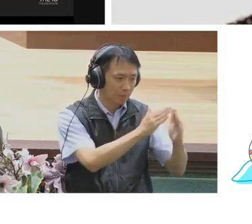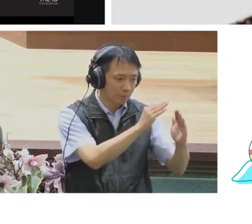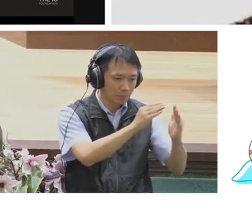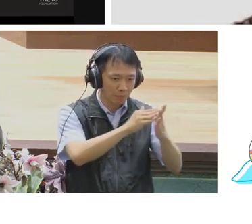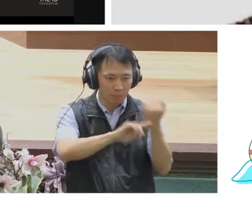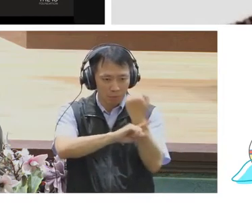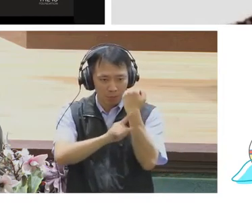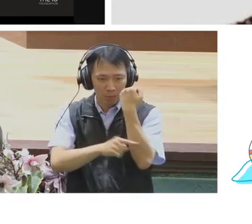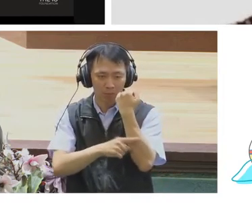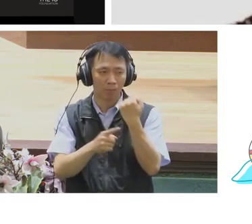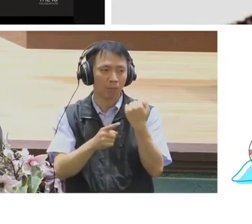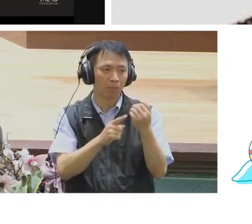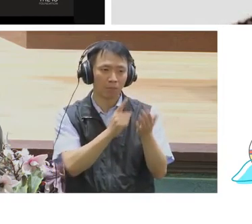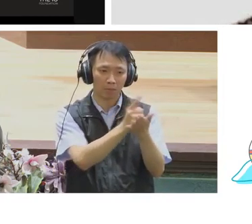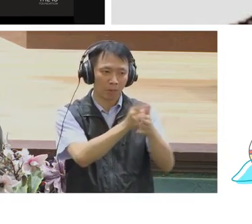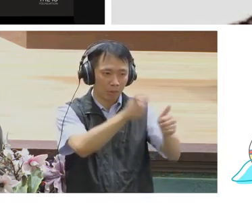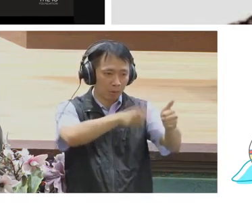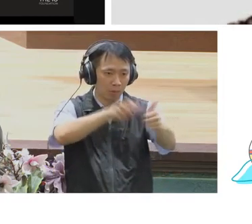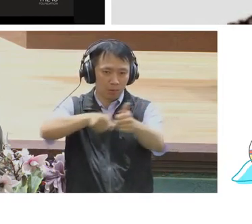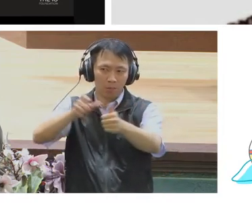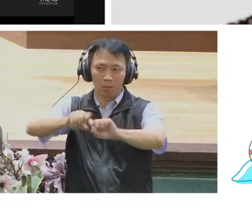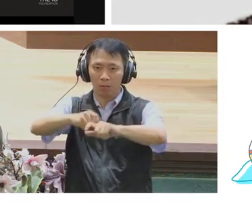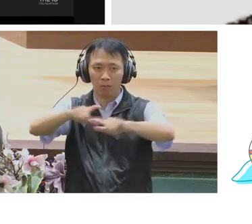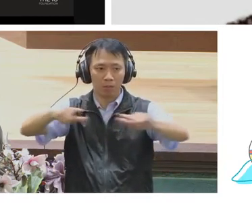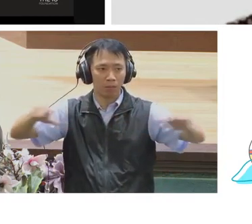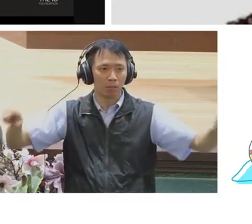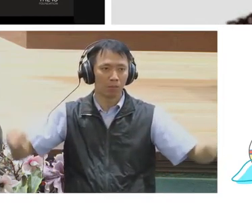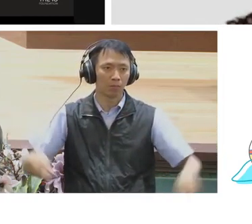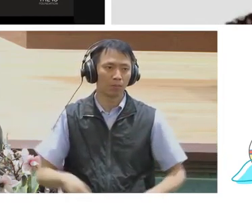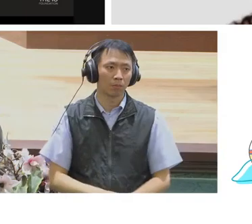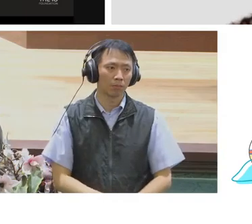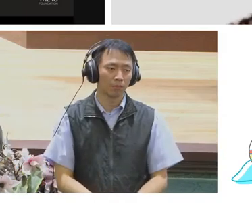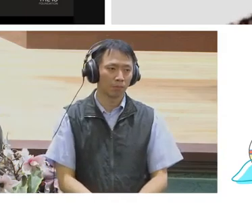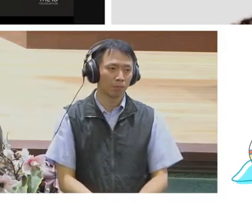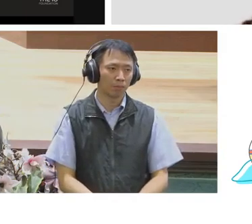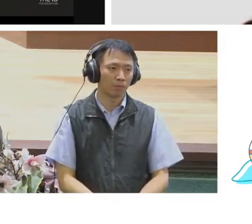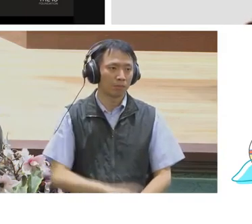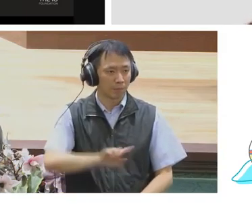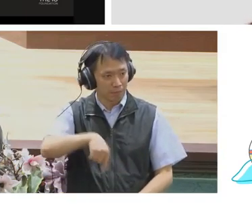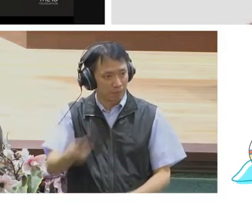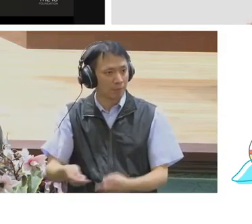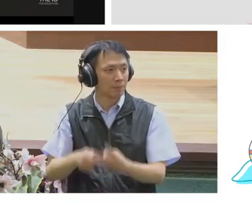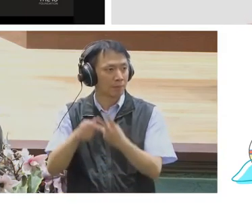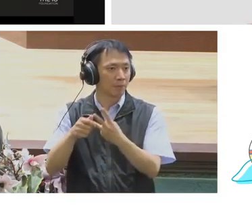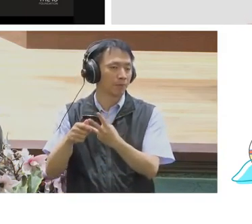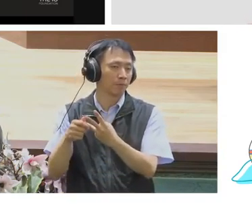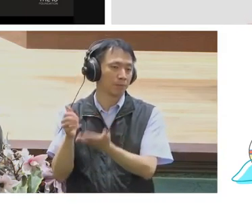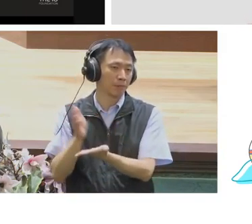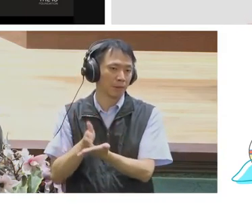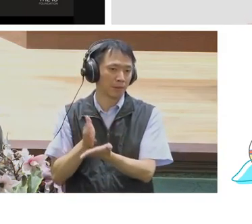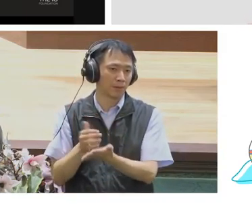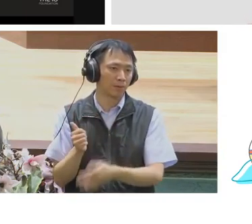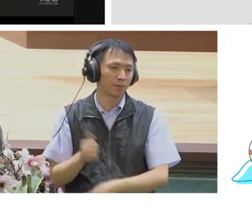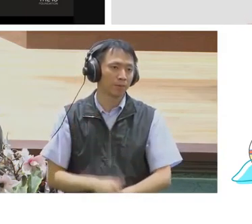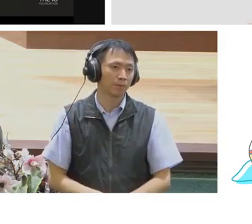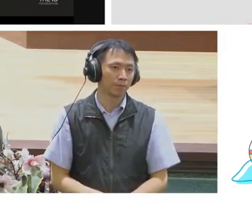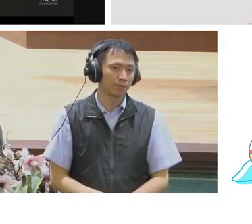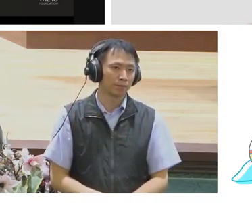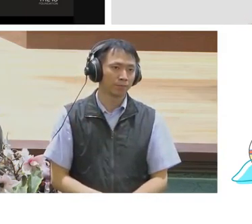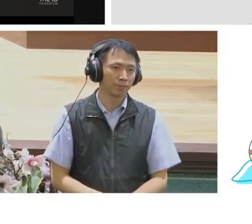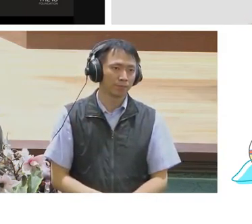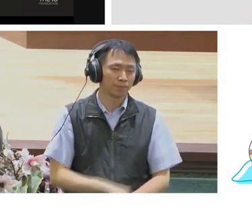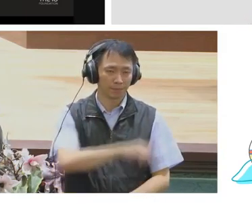So thank you, Mandy. Thank you, Julie. Good afternoon. I'm Mandy, and I'm currently based in Hong Kong and